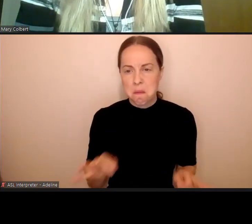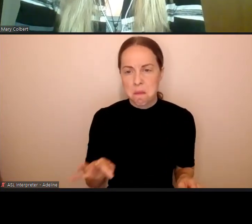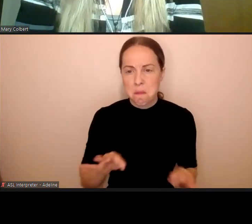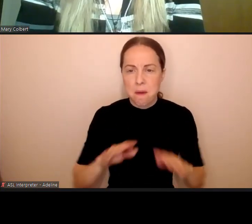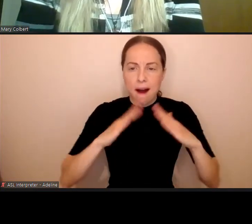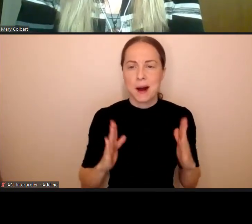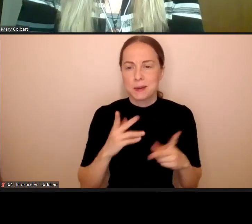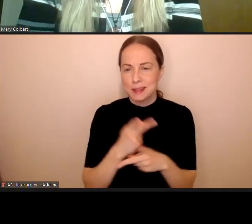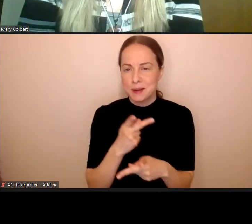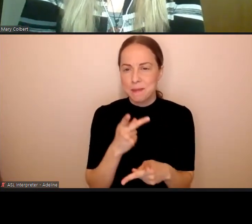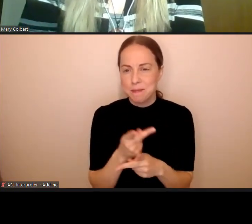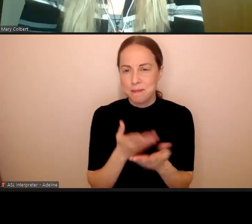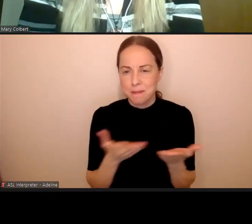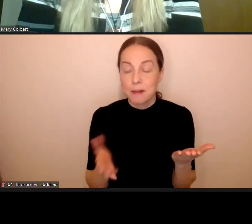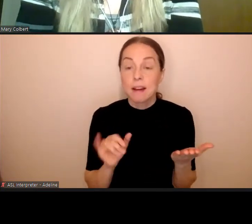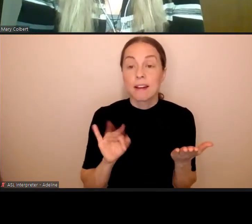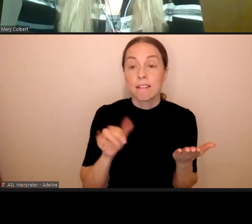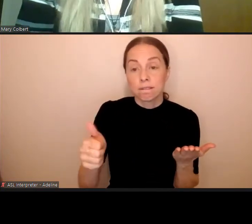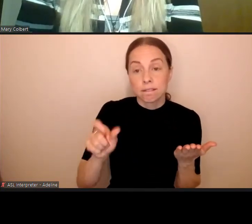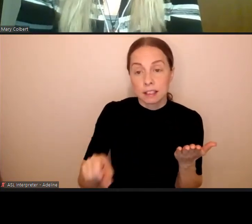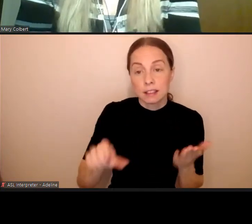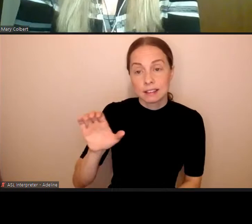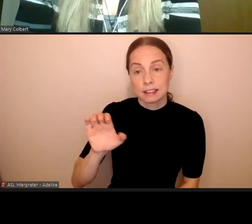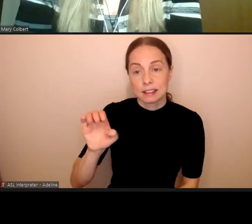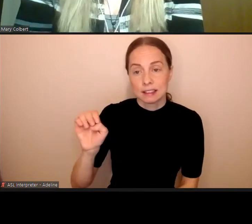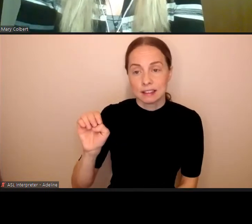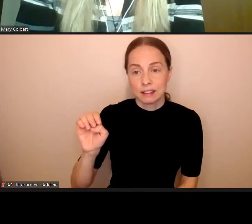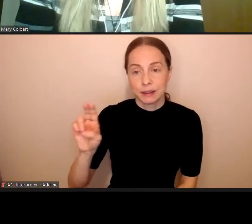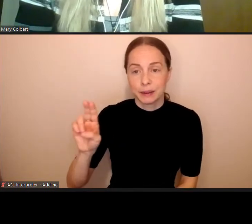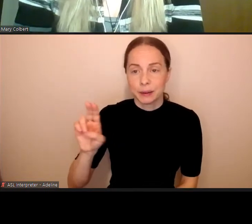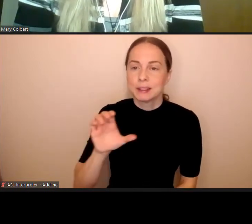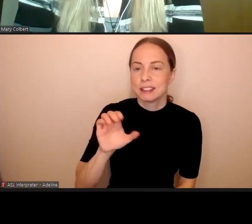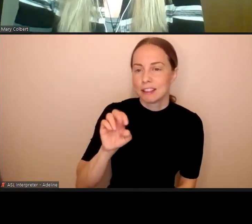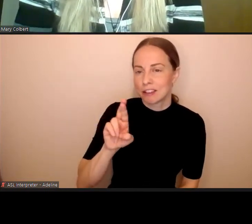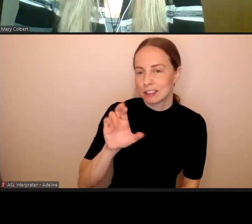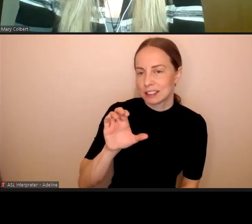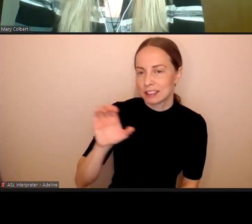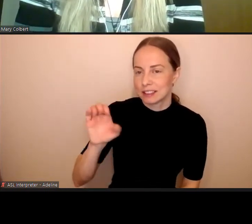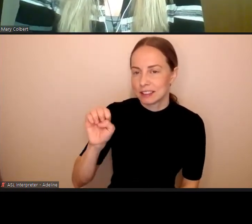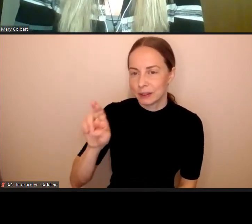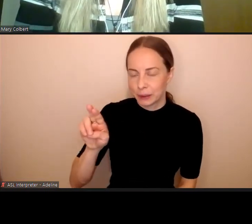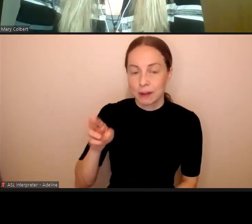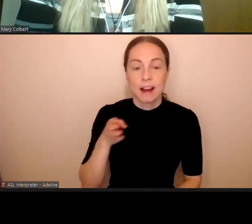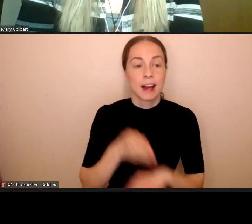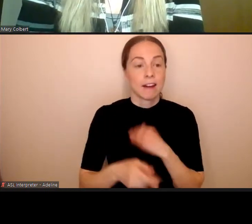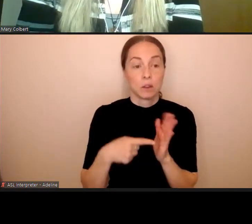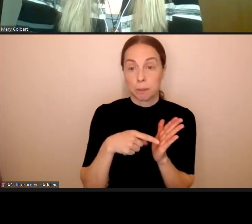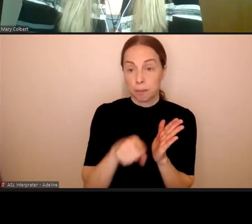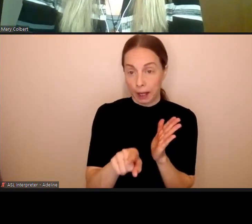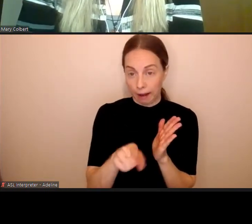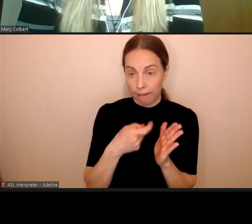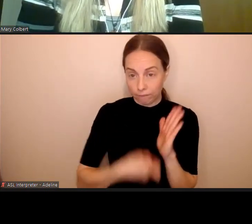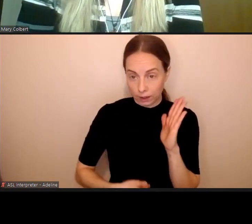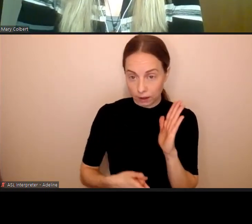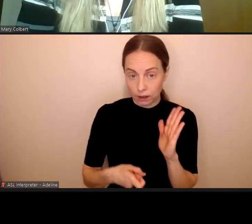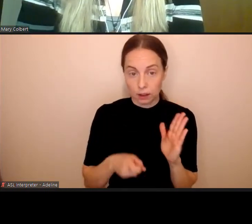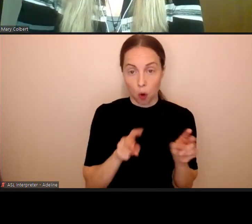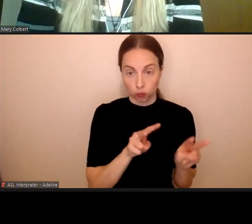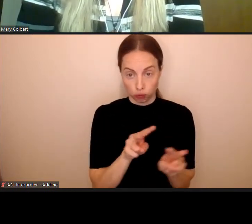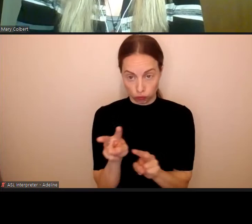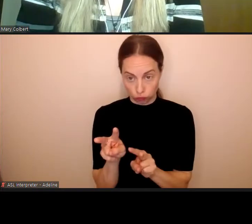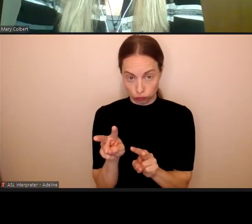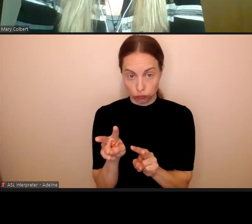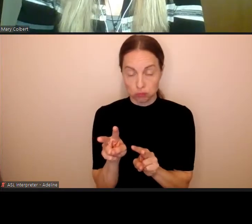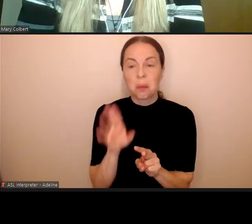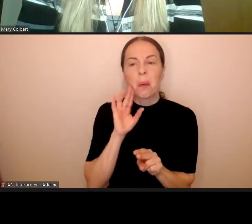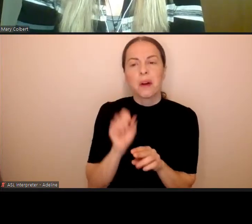CRC CEUs, after you pay the session fee and attend the webinar, you'll be sent a short quiz. Once the entire